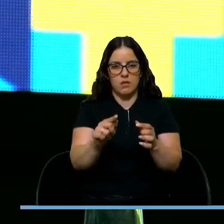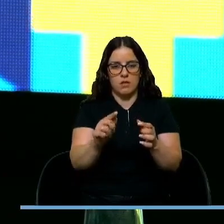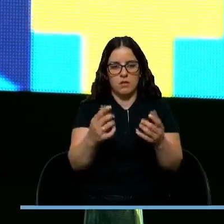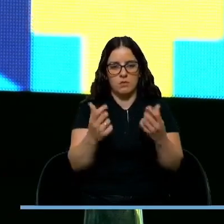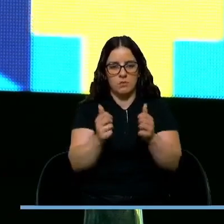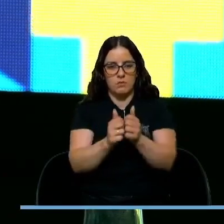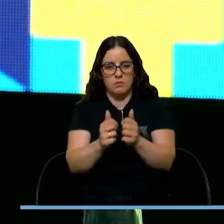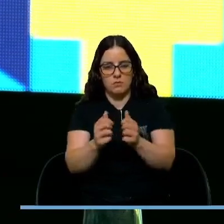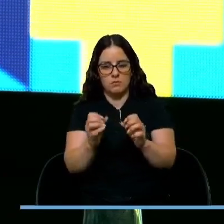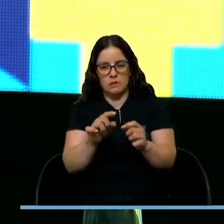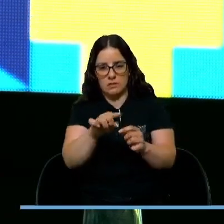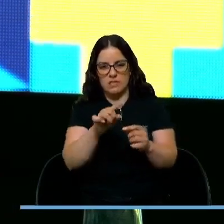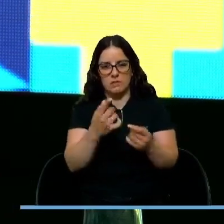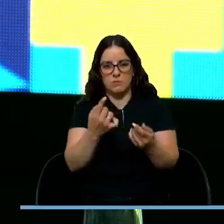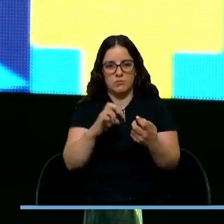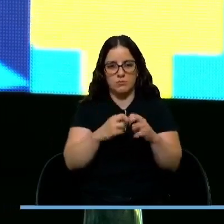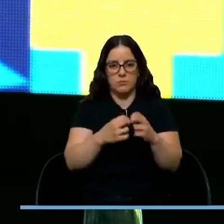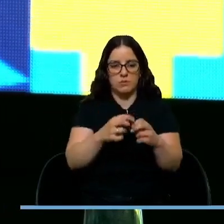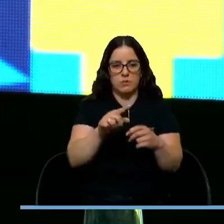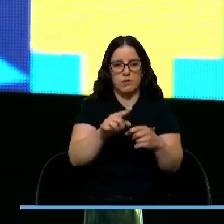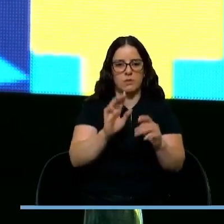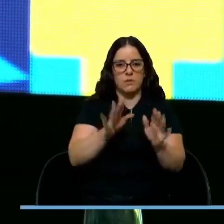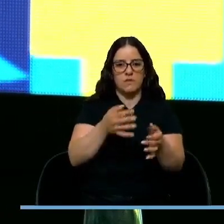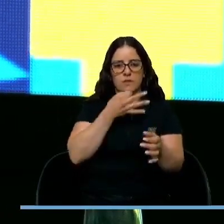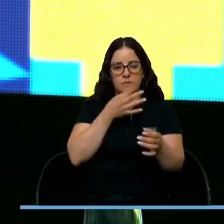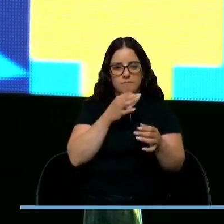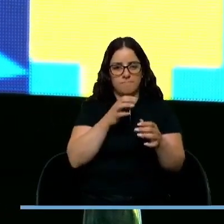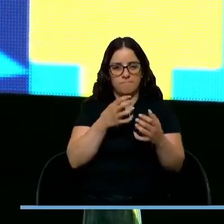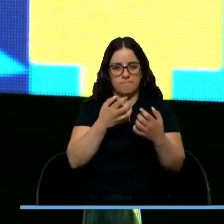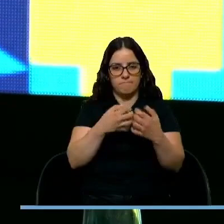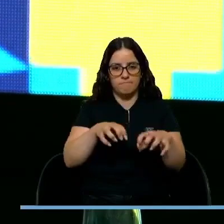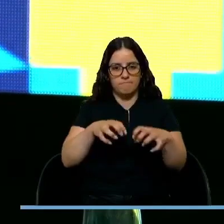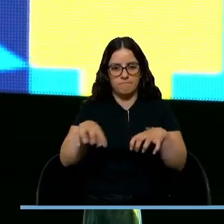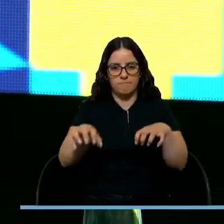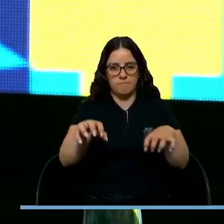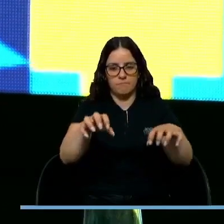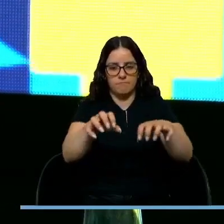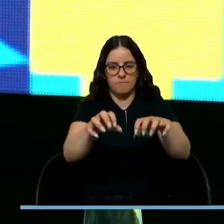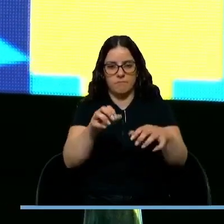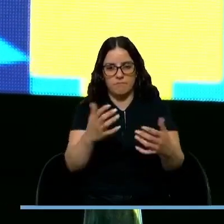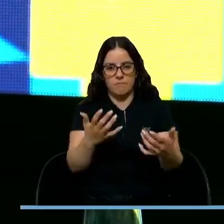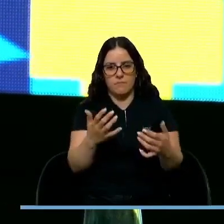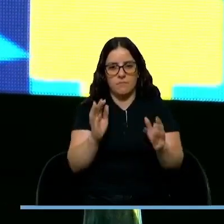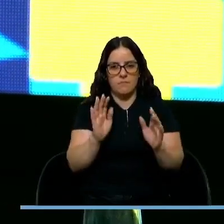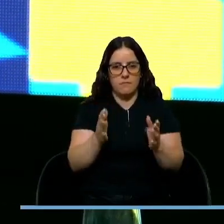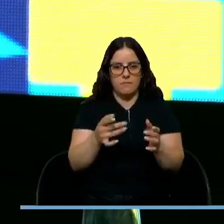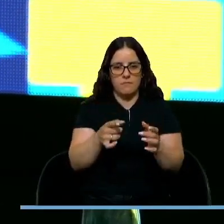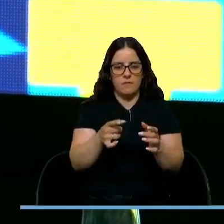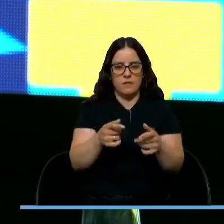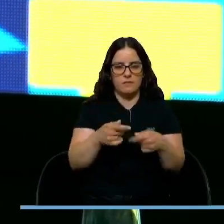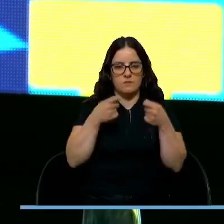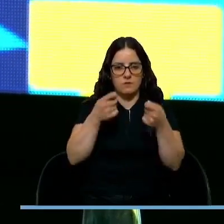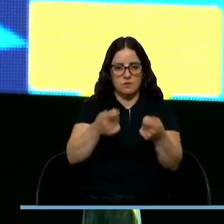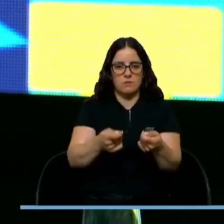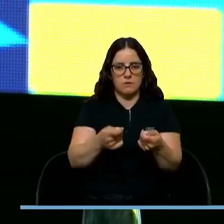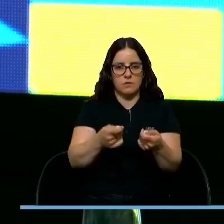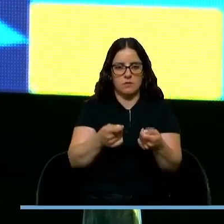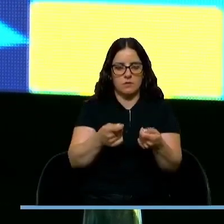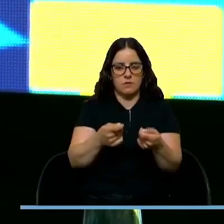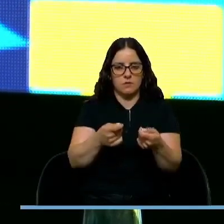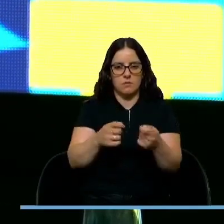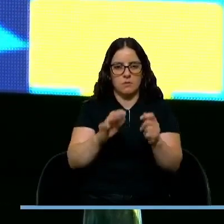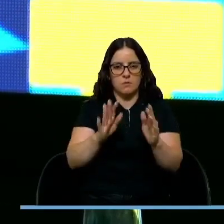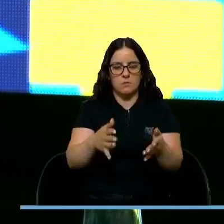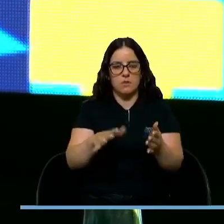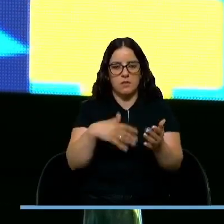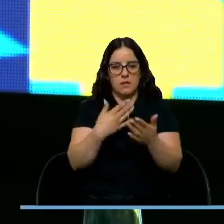telco operators, you know, to avoid the fragmentation, so they gain a scale and they are able to take the investments needed to make it happen.